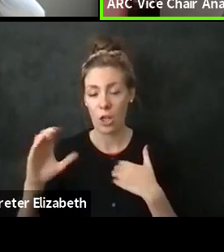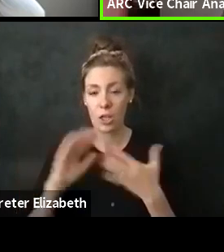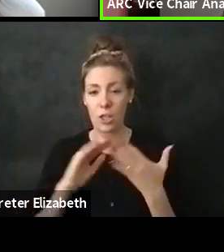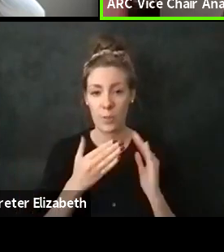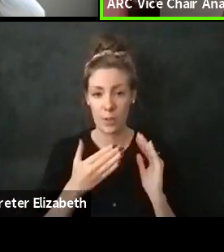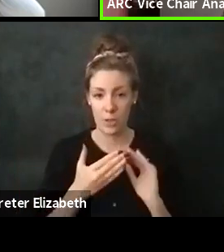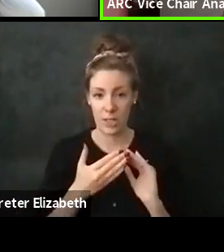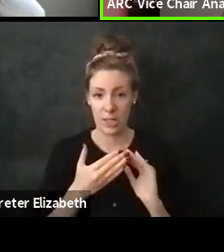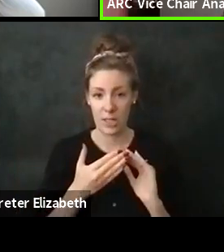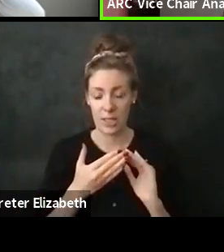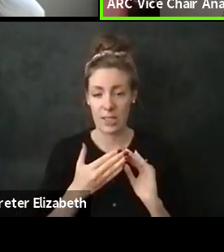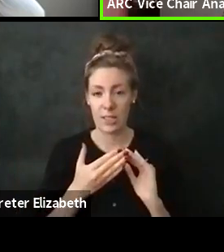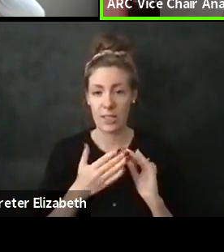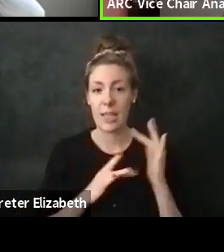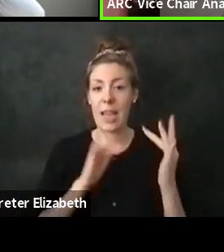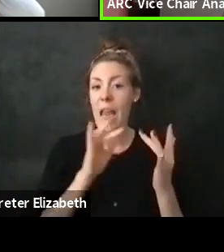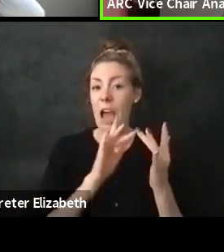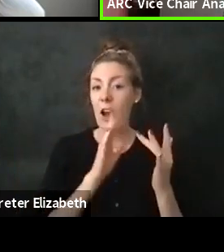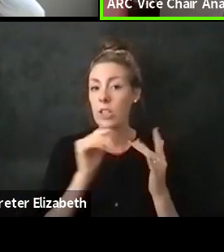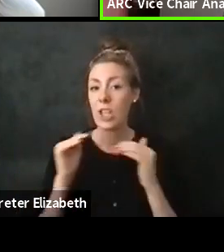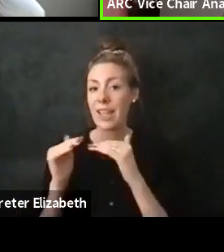and the other one is the equity.